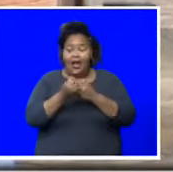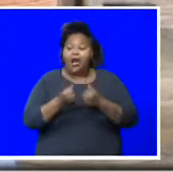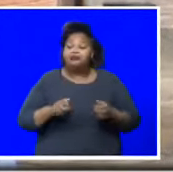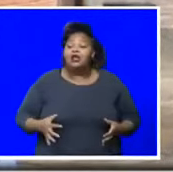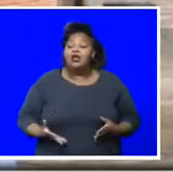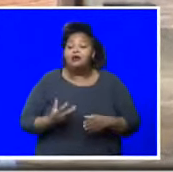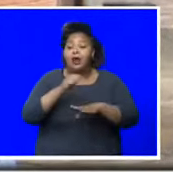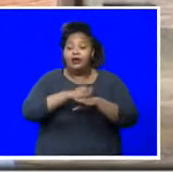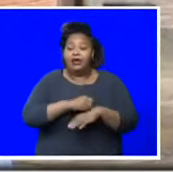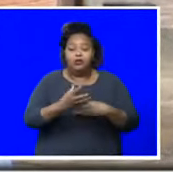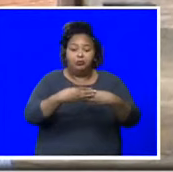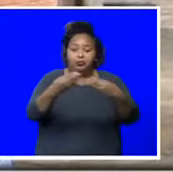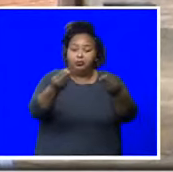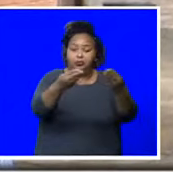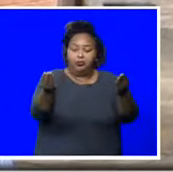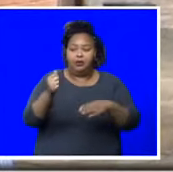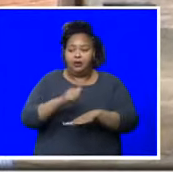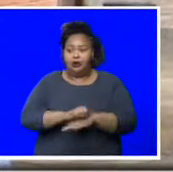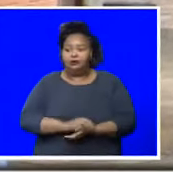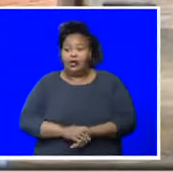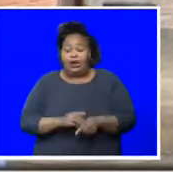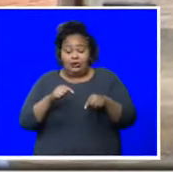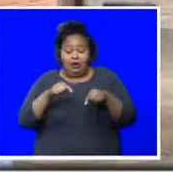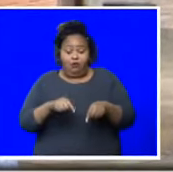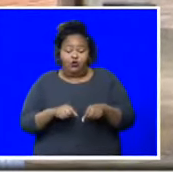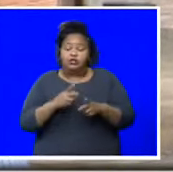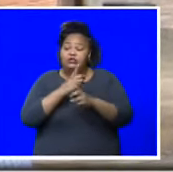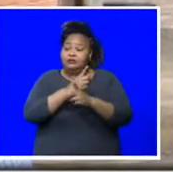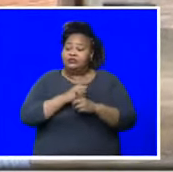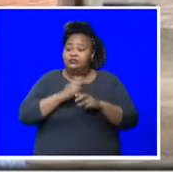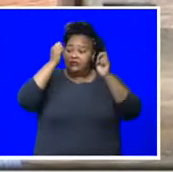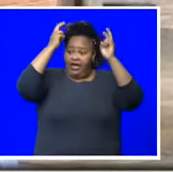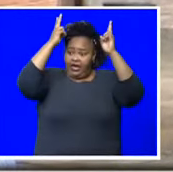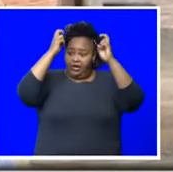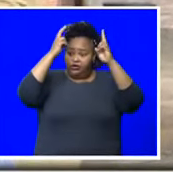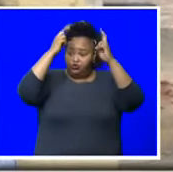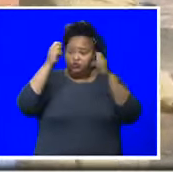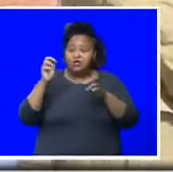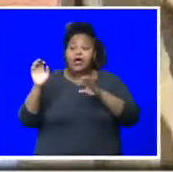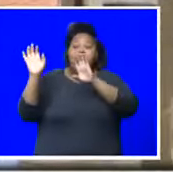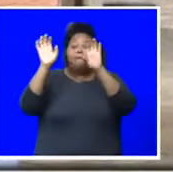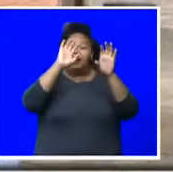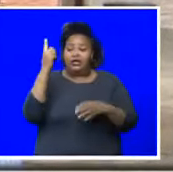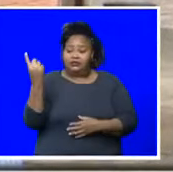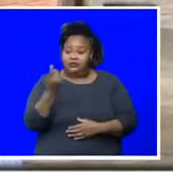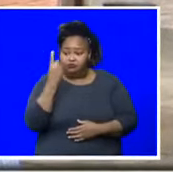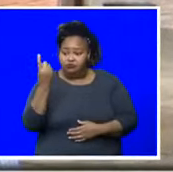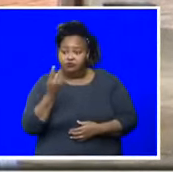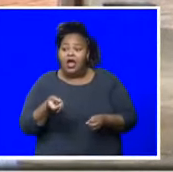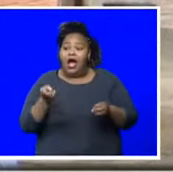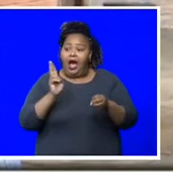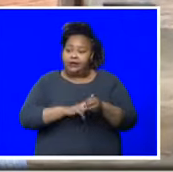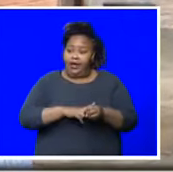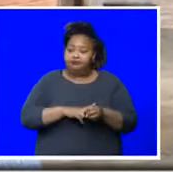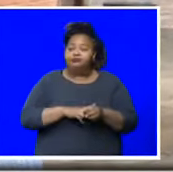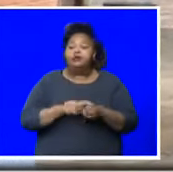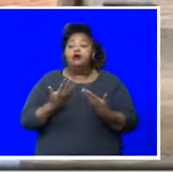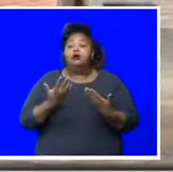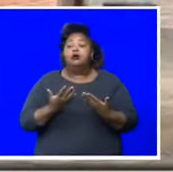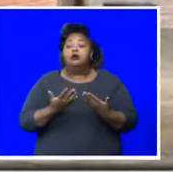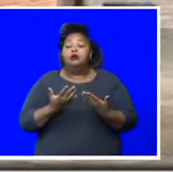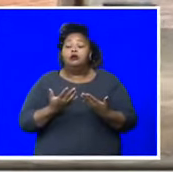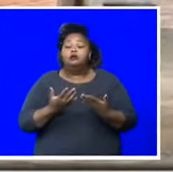presentation it abekhulumisa ukuthi who is the market Isiphinde sikhulumise nema value chains. Kuthi what can we do si